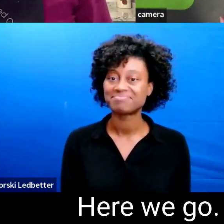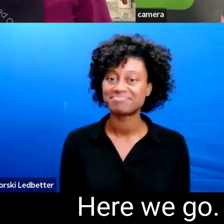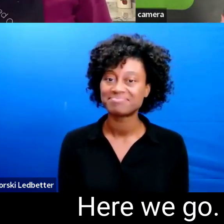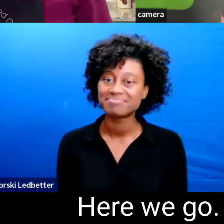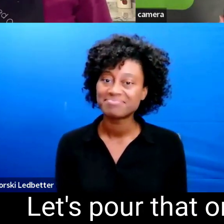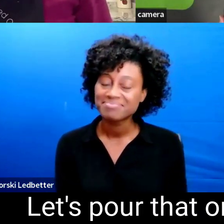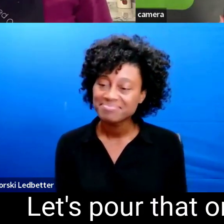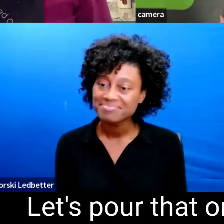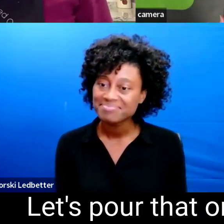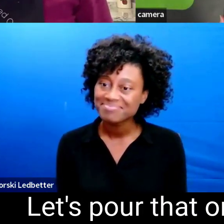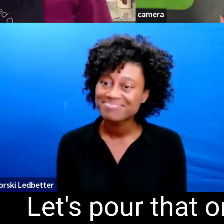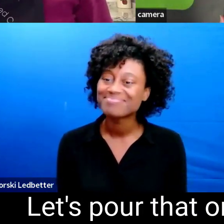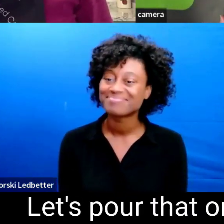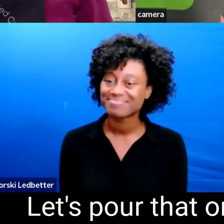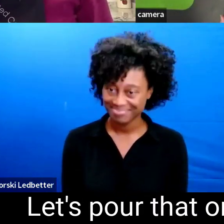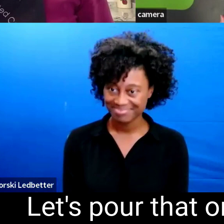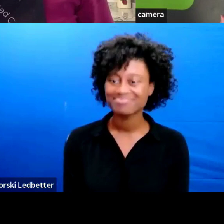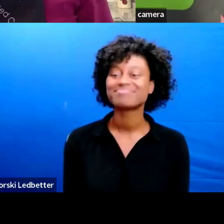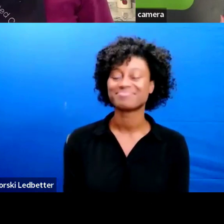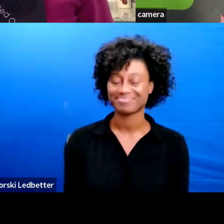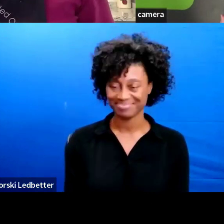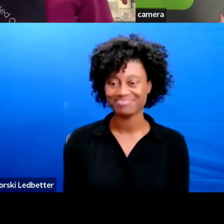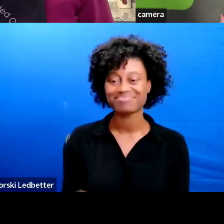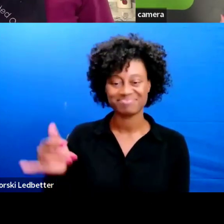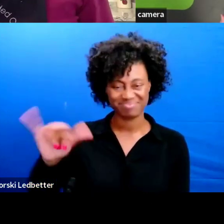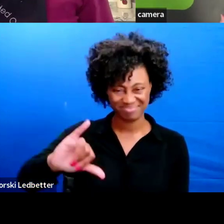There we go. Let's pour that on in.